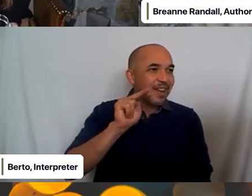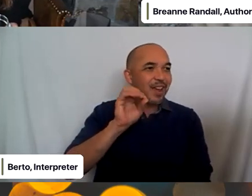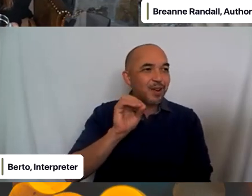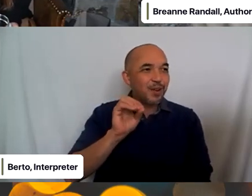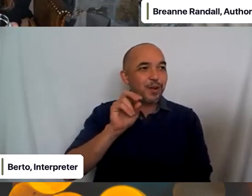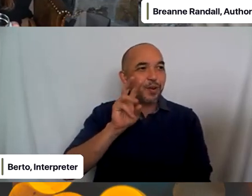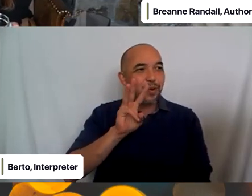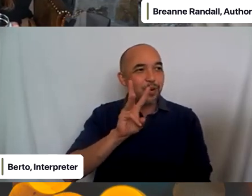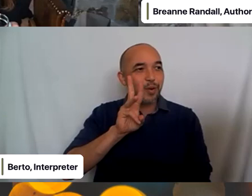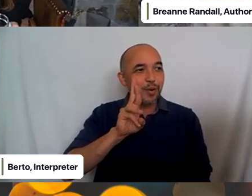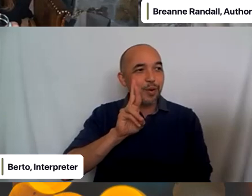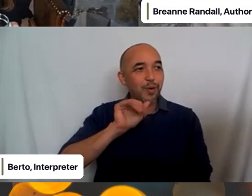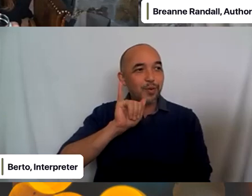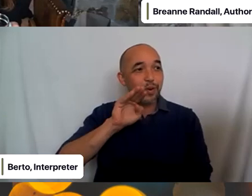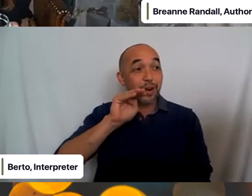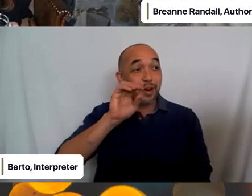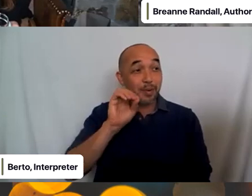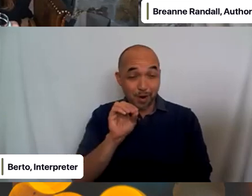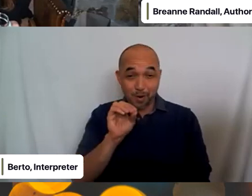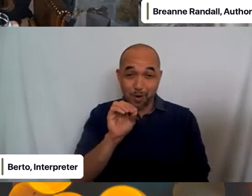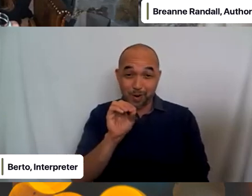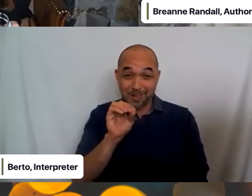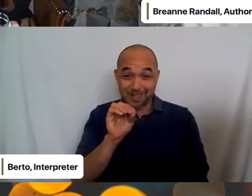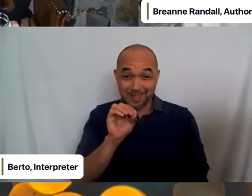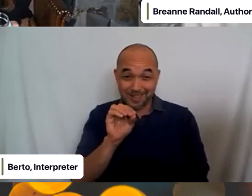you participated in that? What is that? I'm so curious.